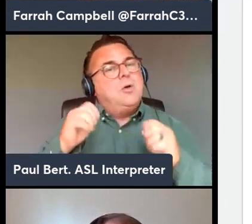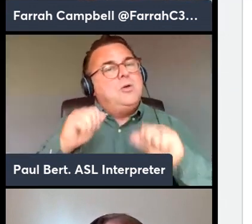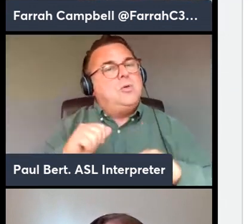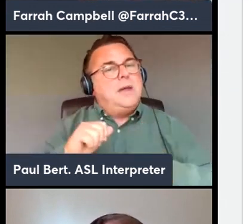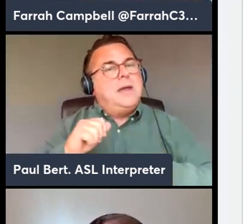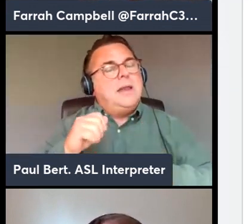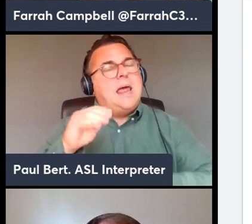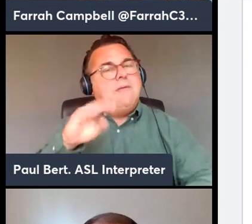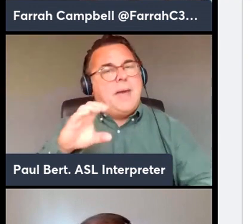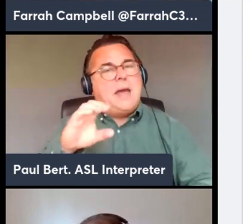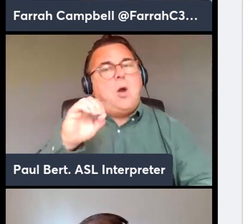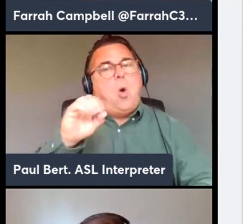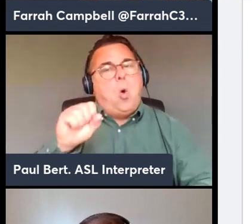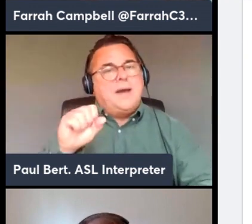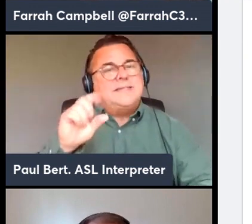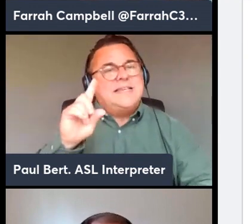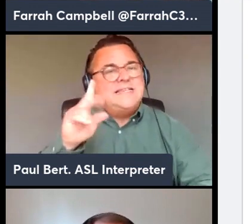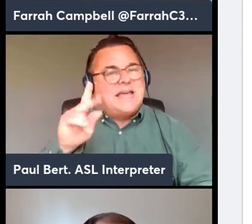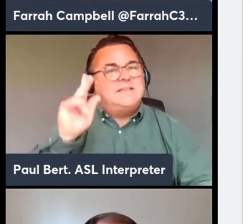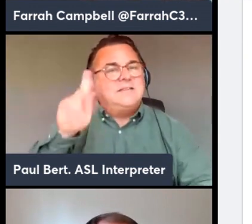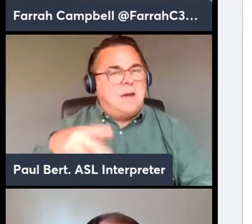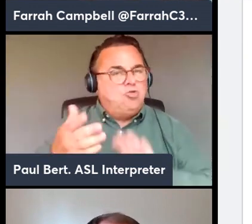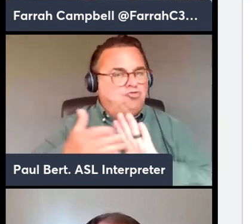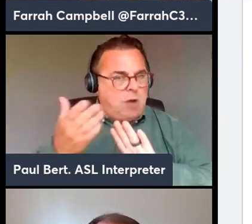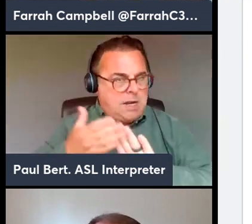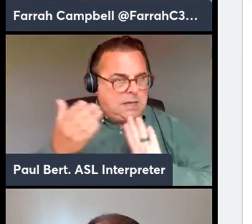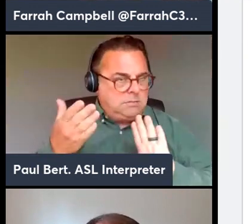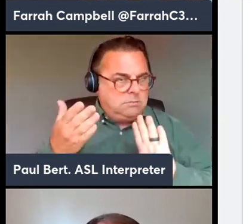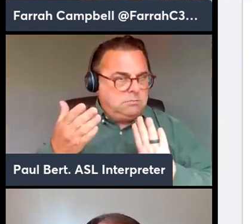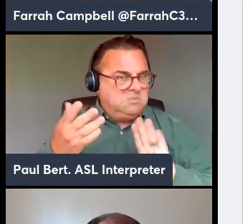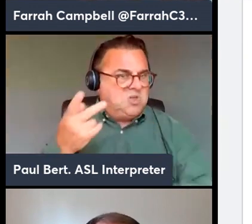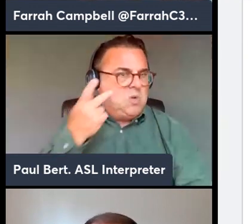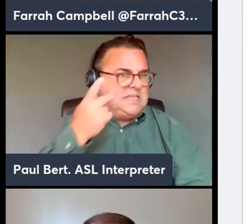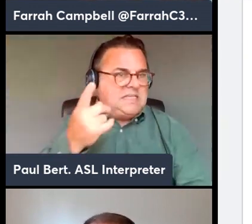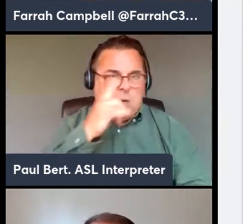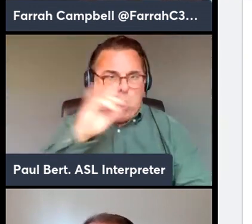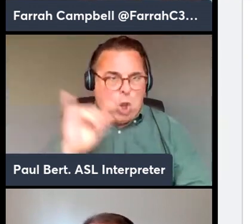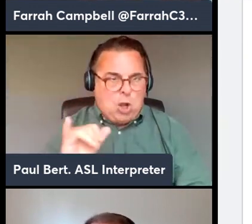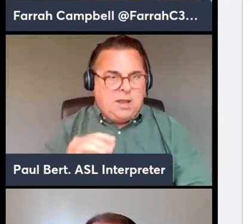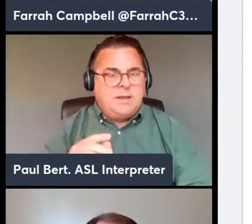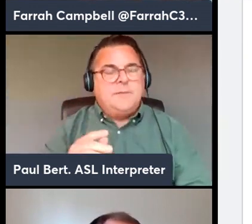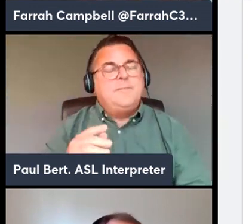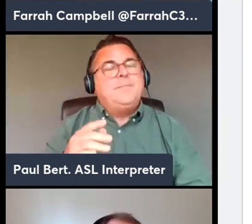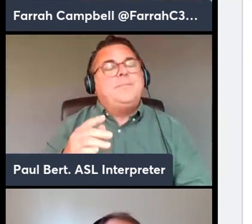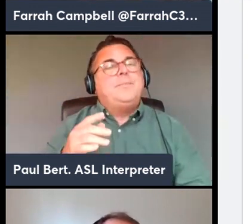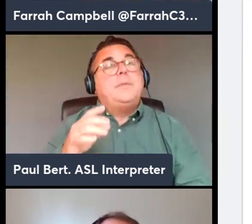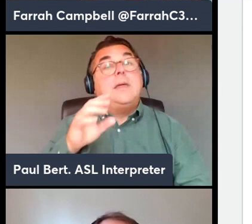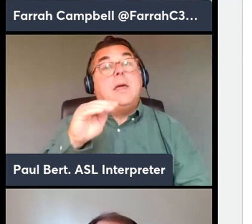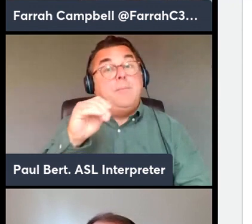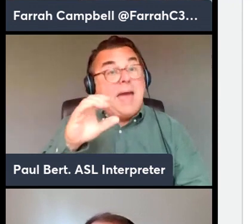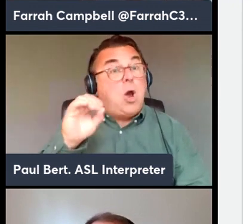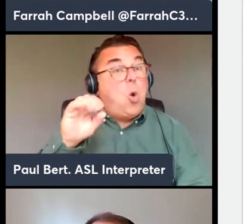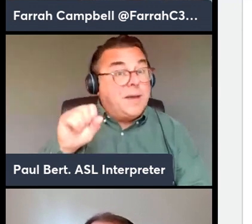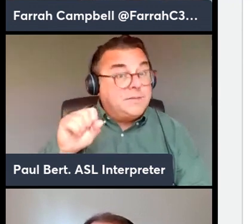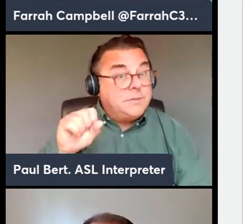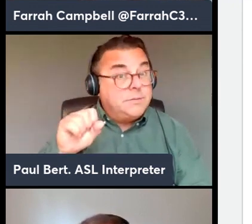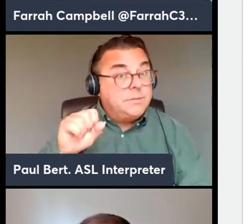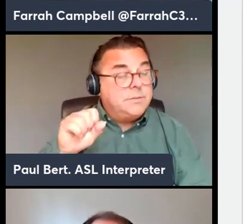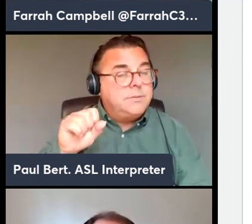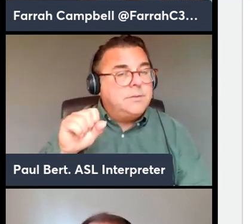a Mac OS desktop up and running so you can see it. It's Mac OS. So I think that's probably to